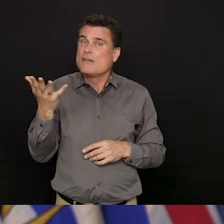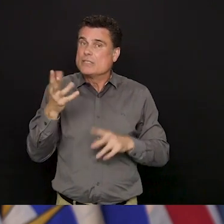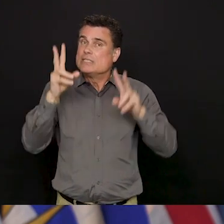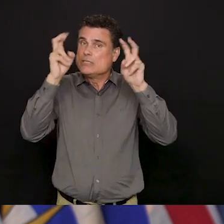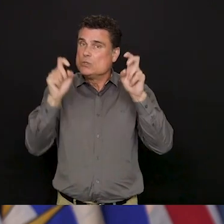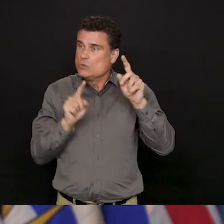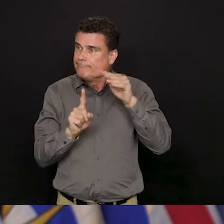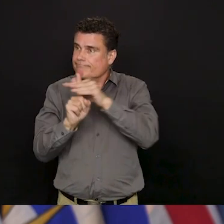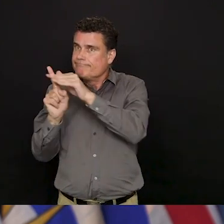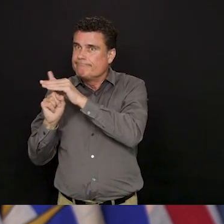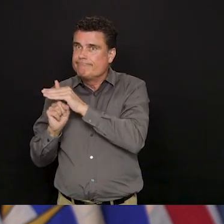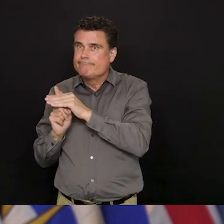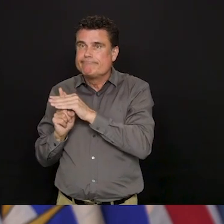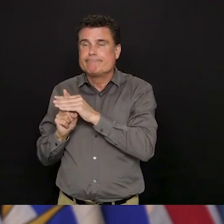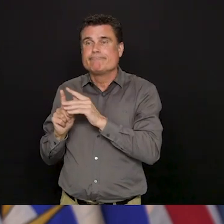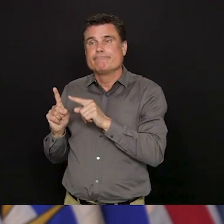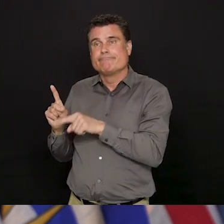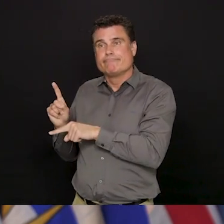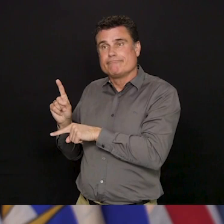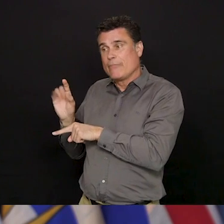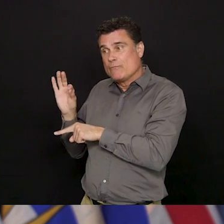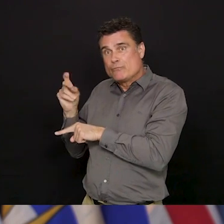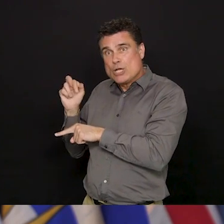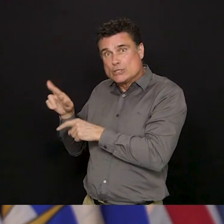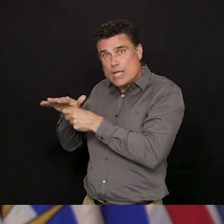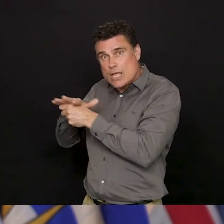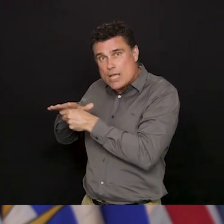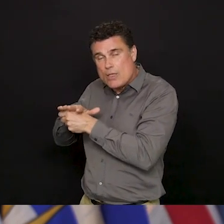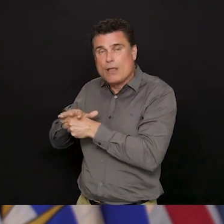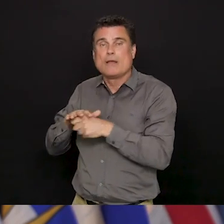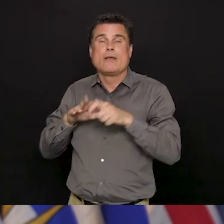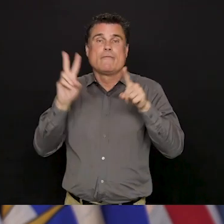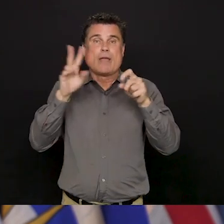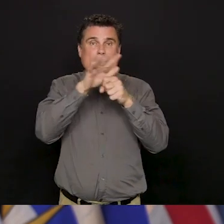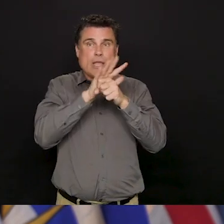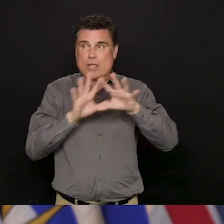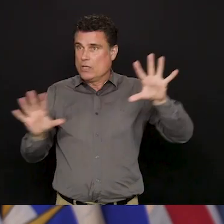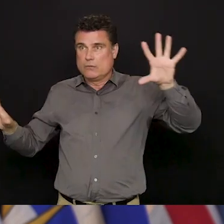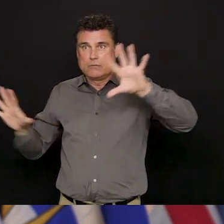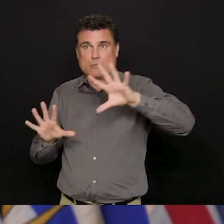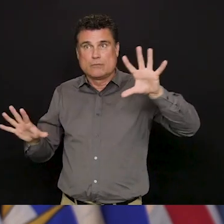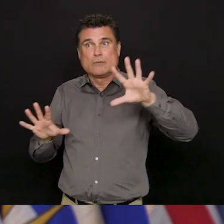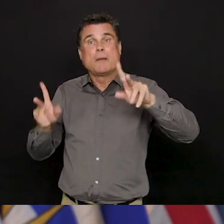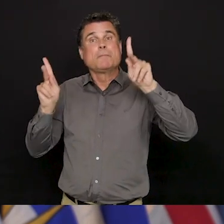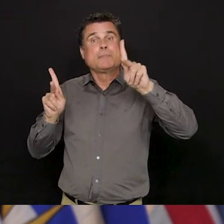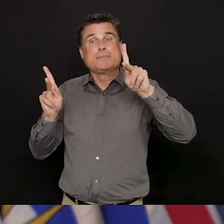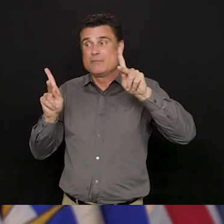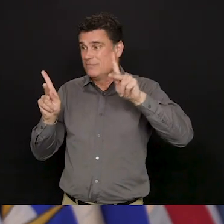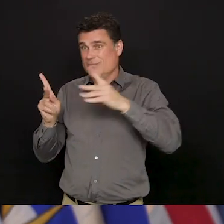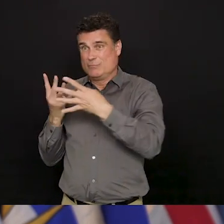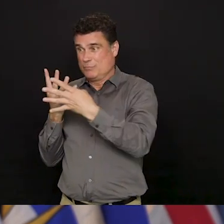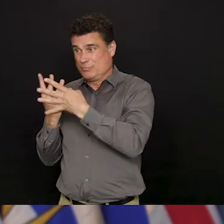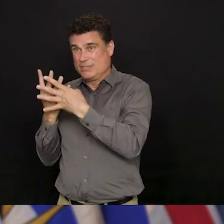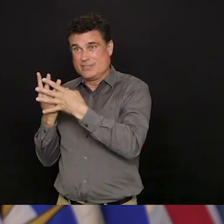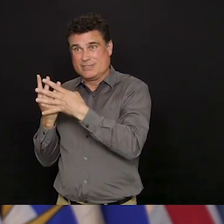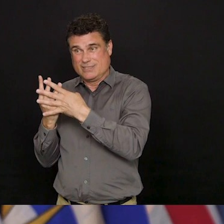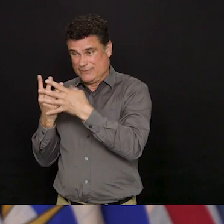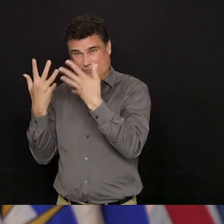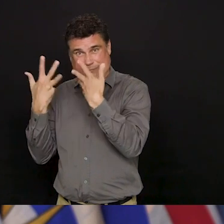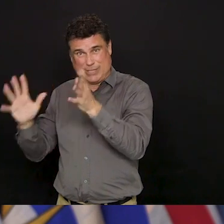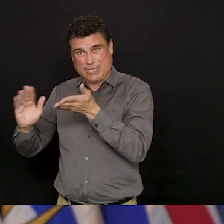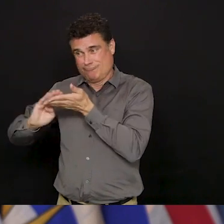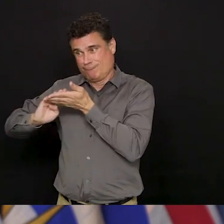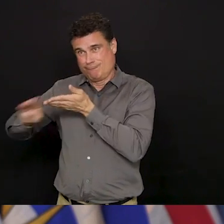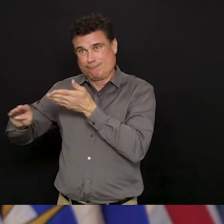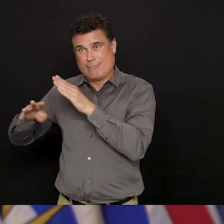in Vancouver Coastal, with people being coming there, as well as Northern Health and